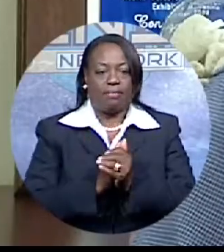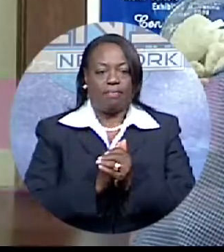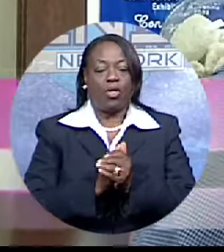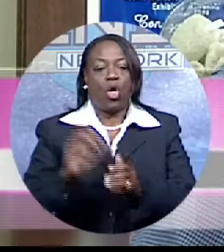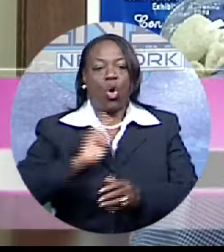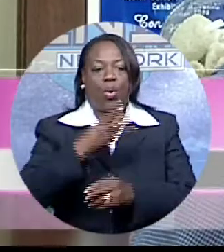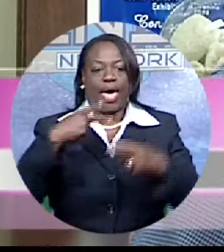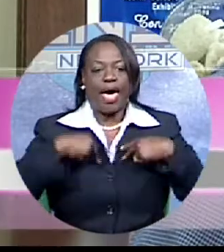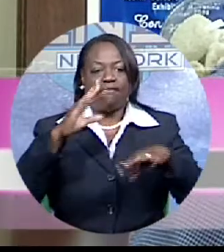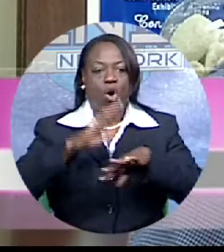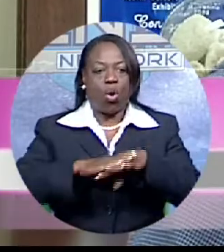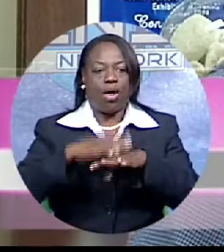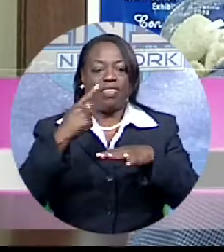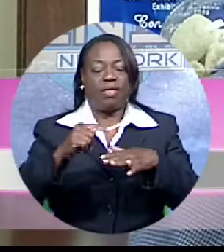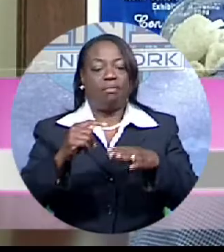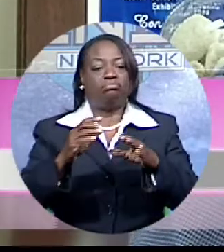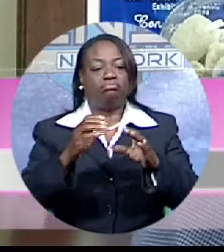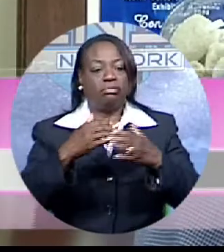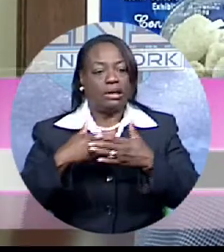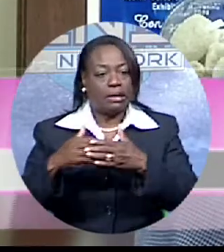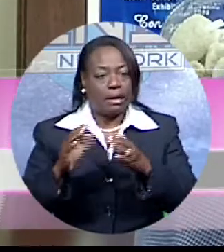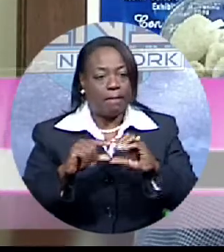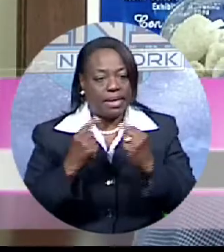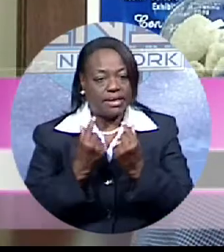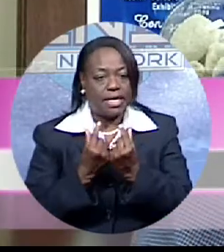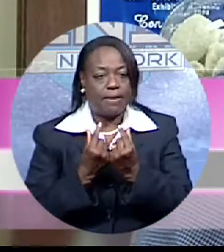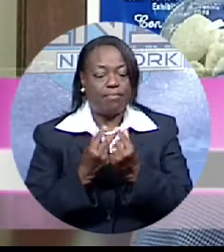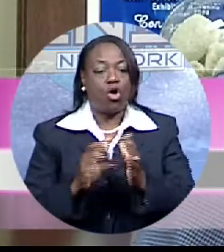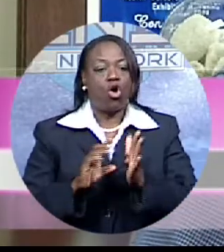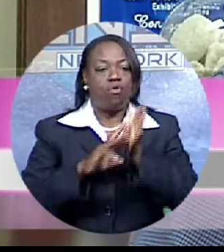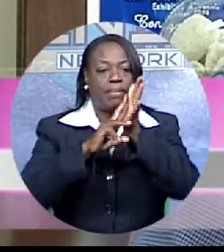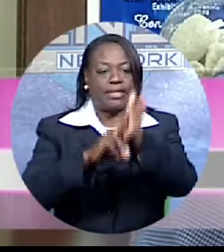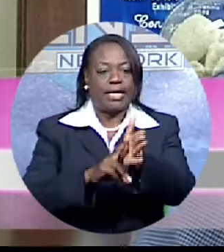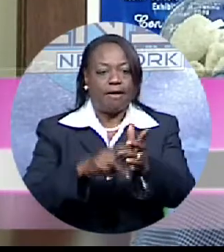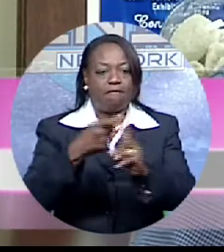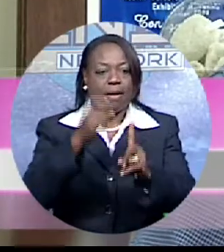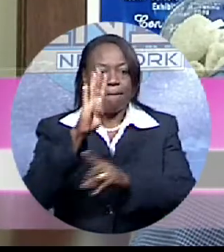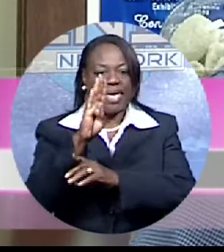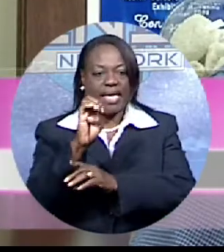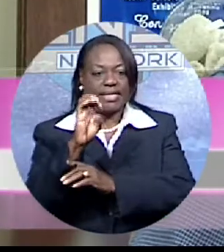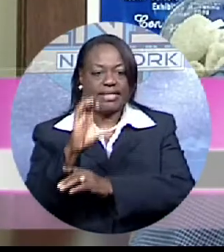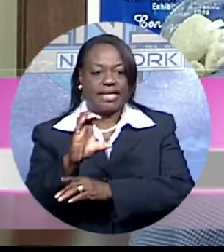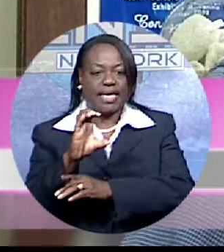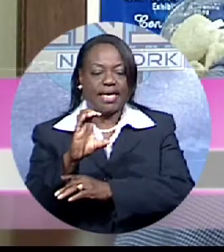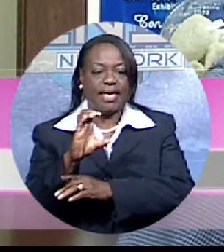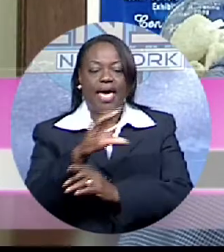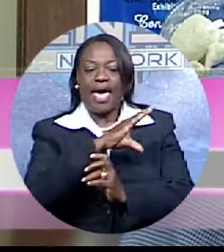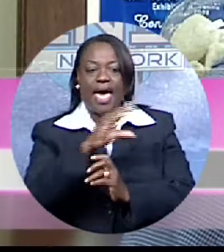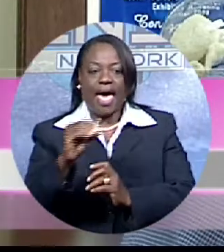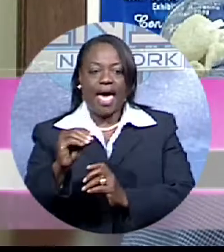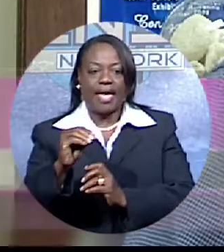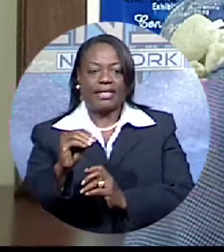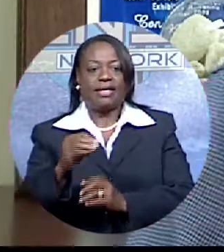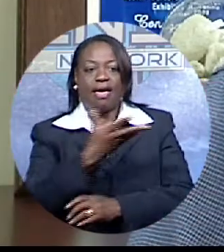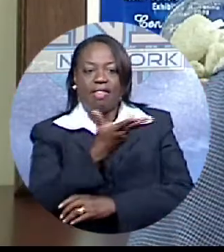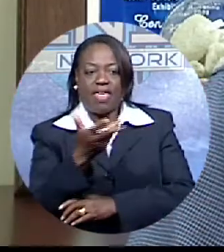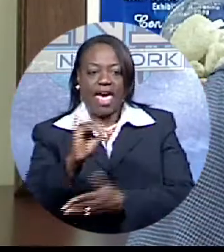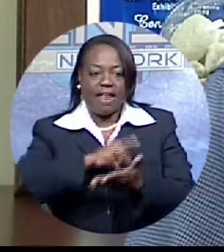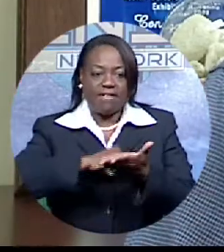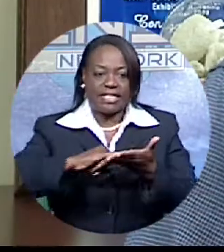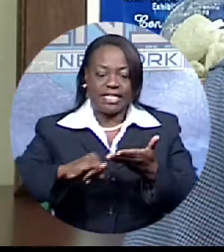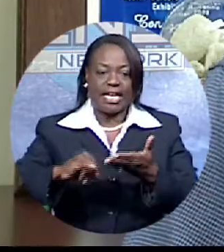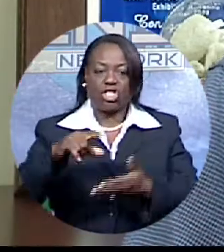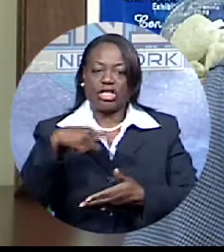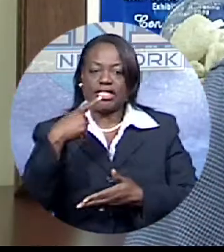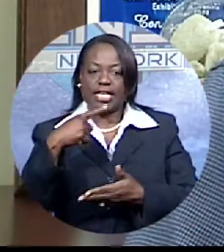committee, representative from the BEC, Bahamas Electricity Corporation, and according to their investigation,